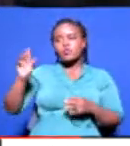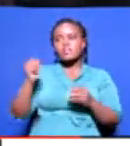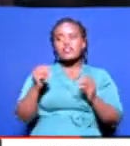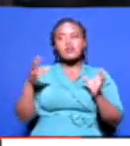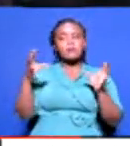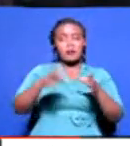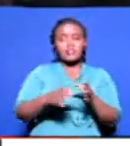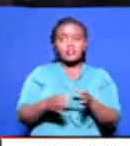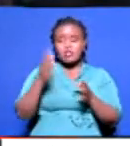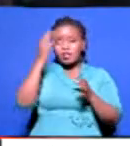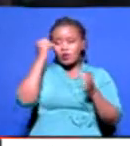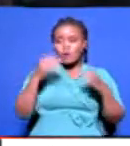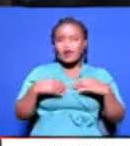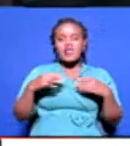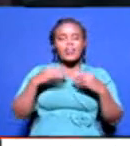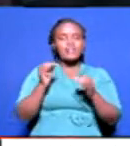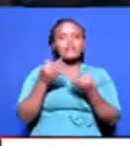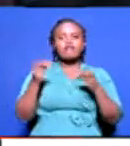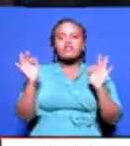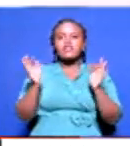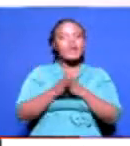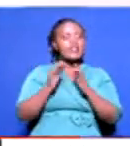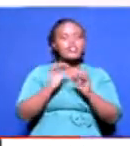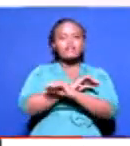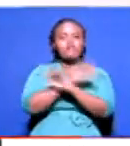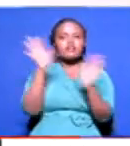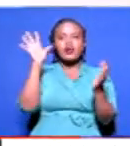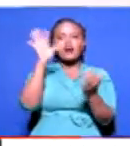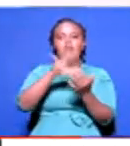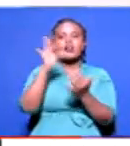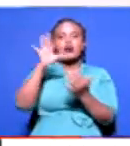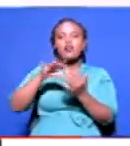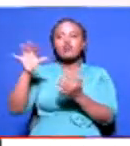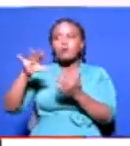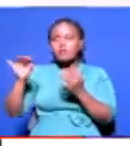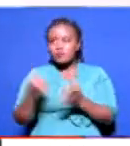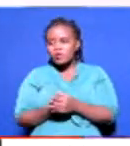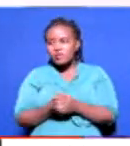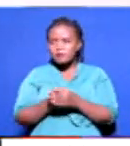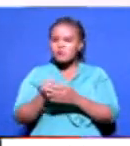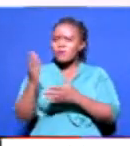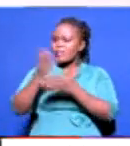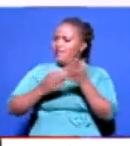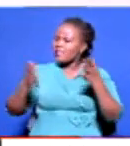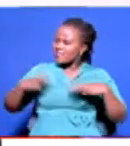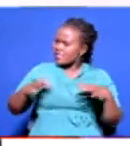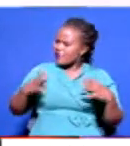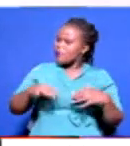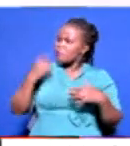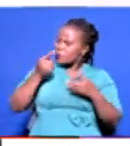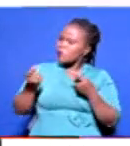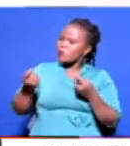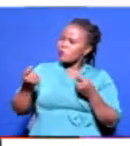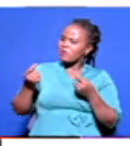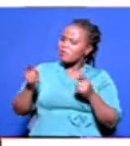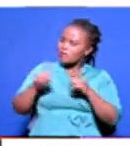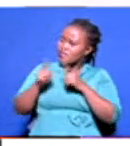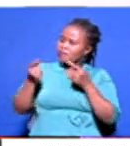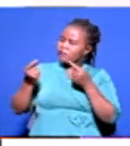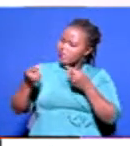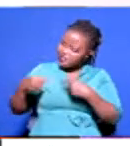conducted credible nominations devoid of interference. Watu wengine ambao hata hawakudhubutu kufanya any of